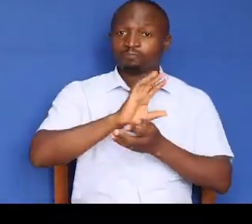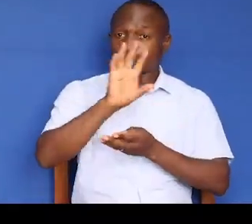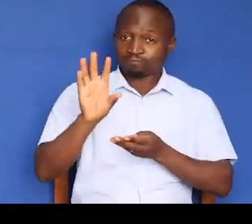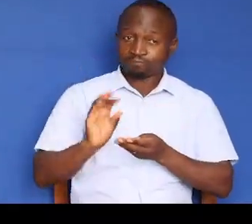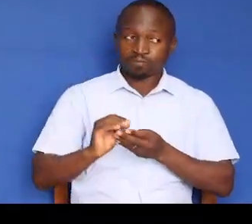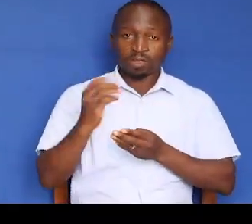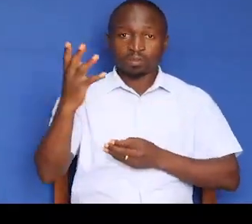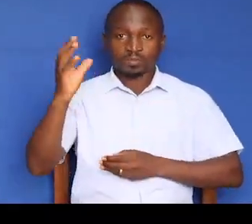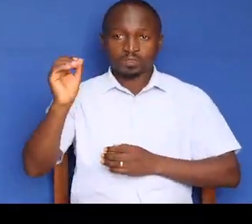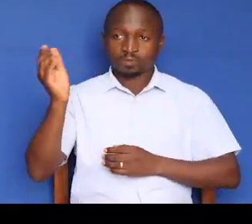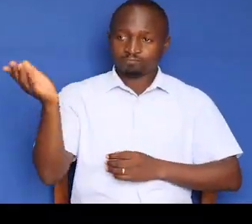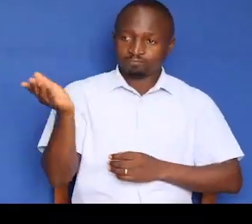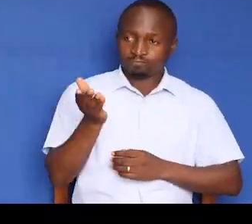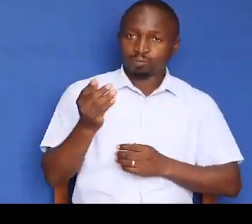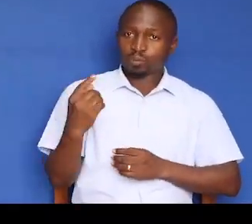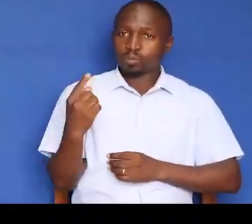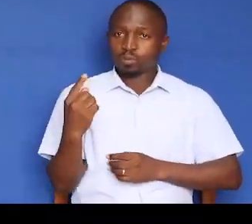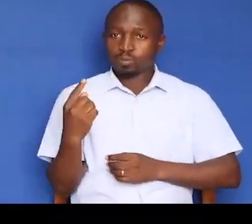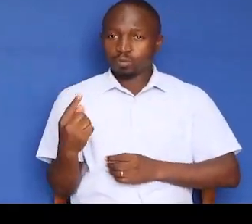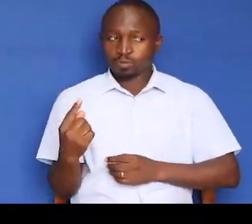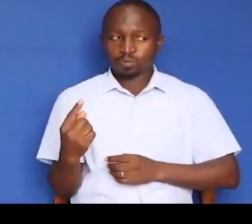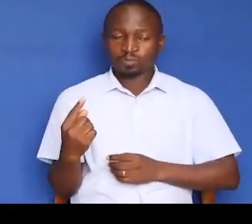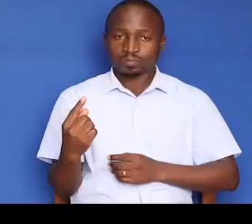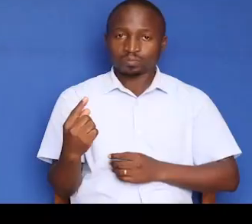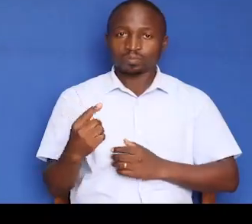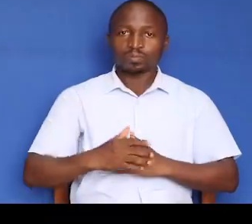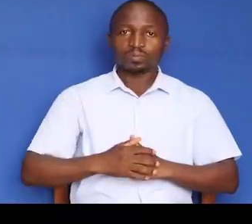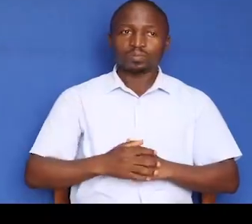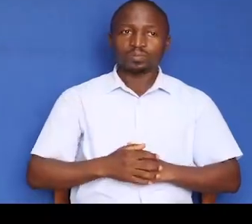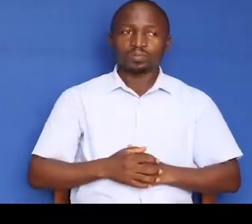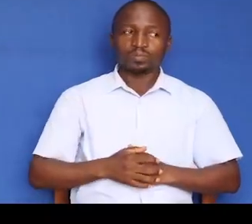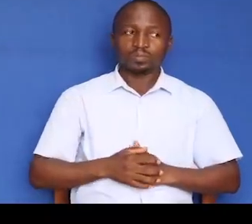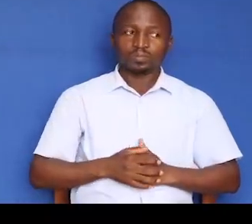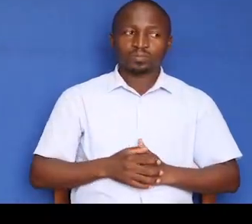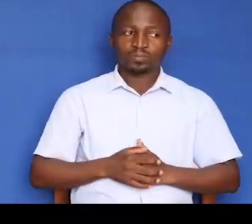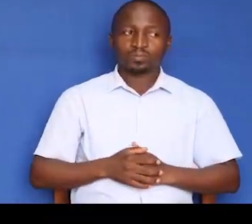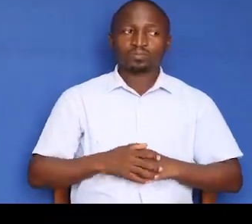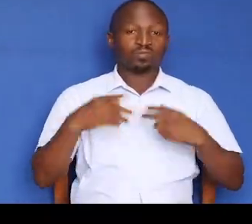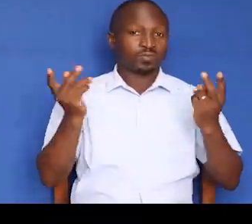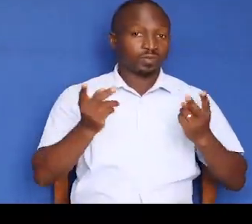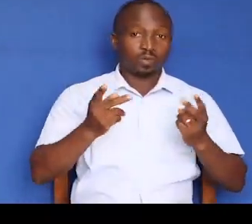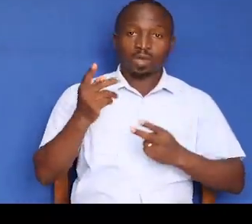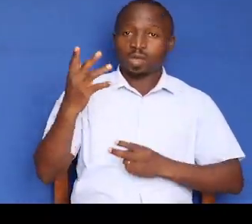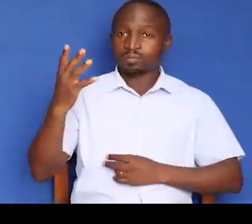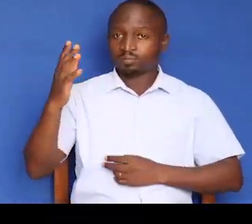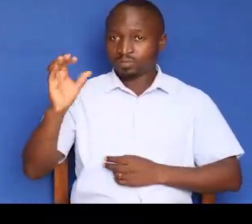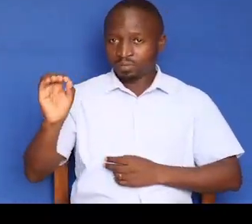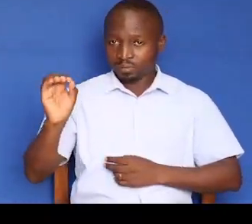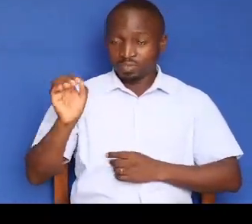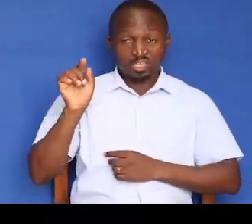revenue, which is 50, over change in output, which is 1. We get